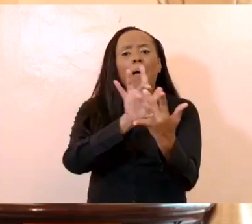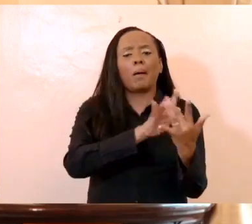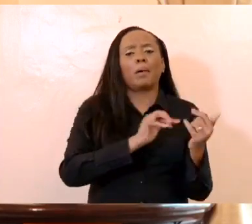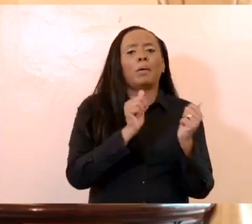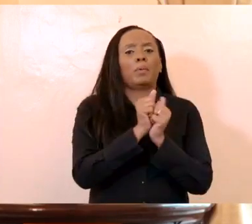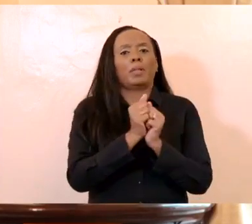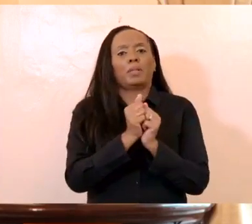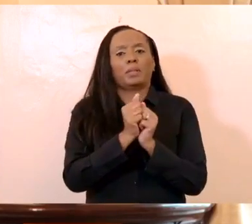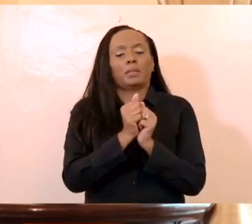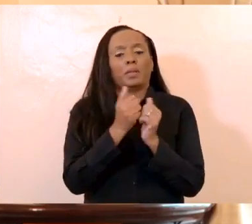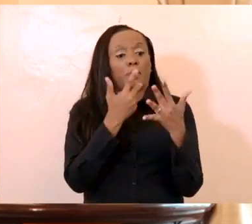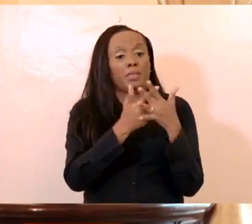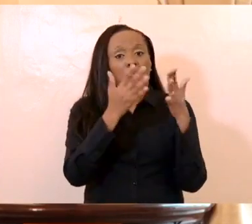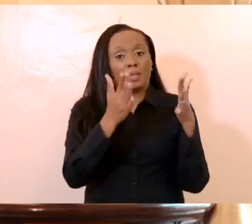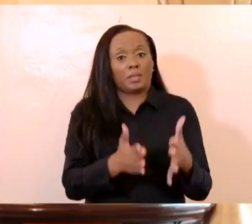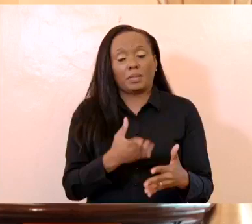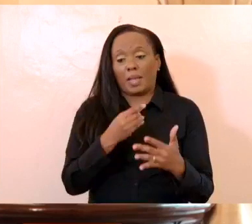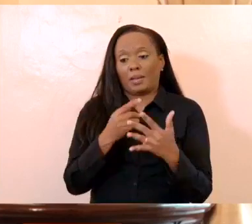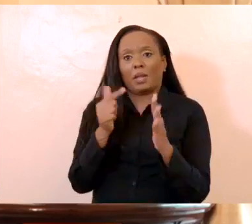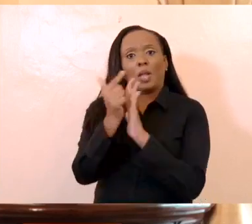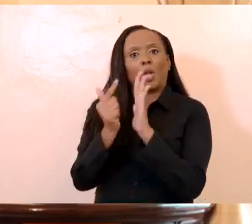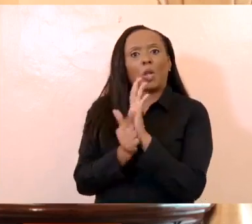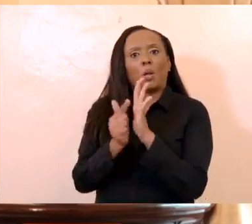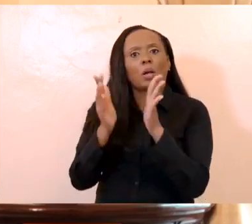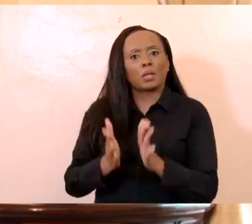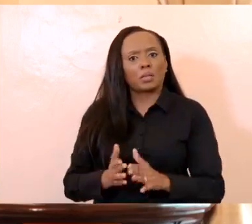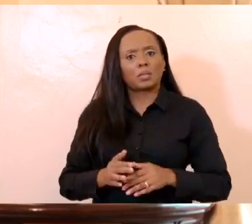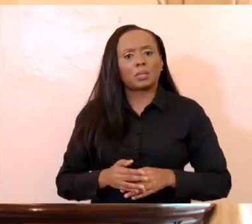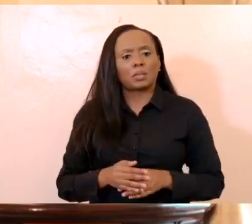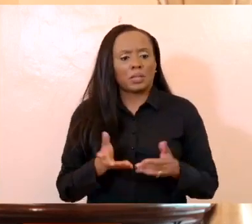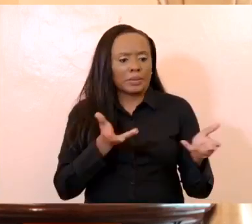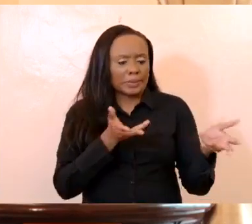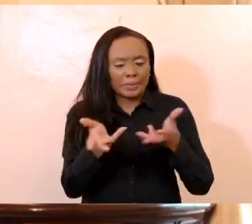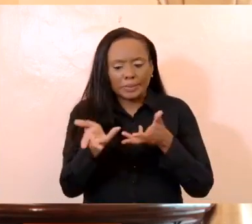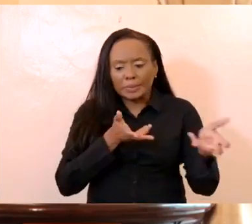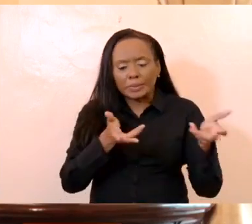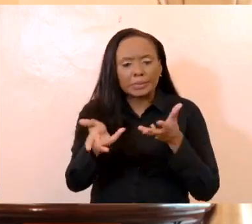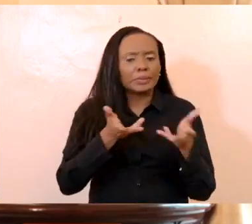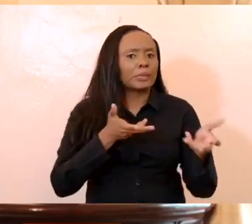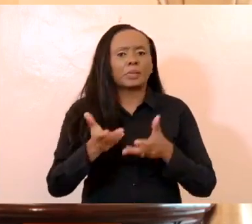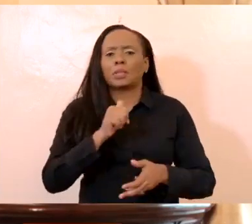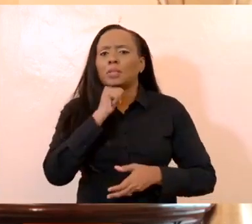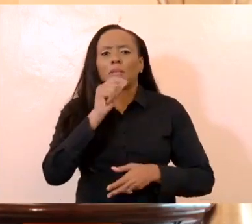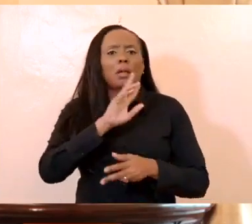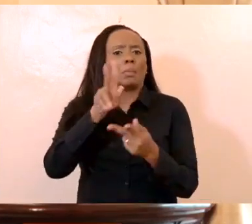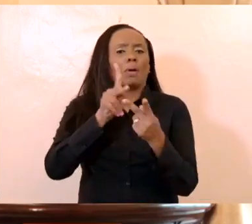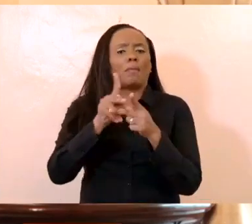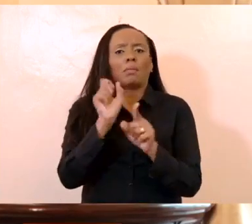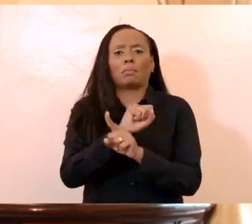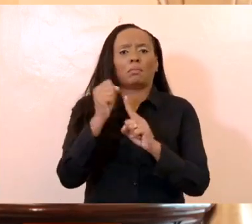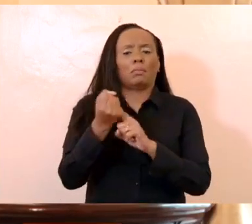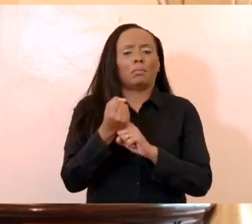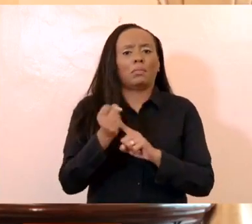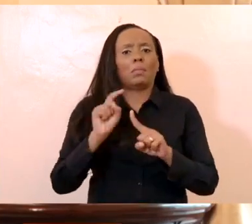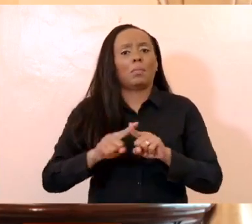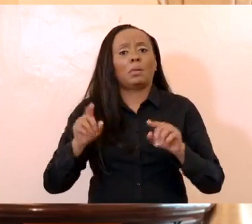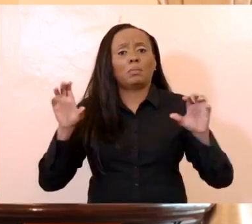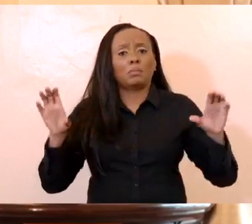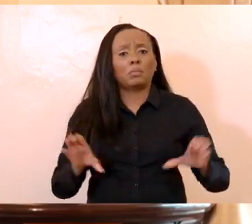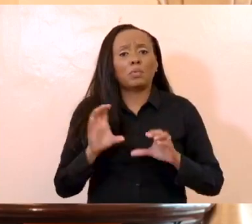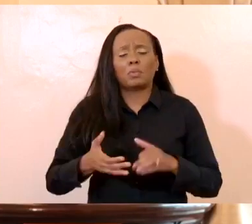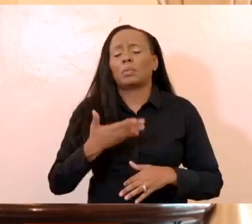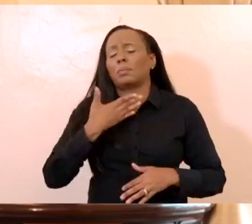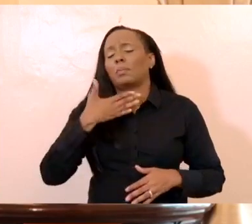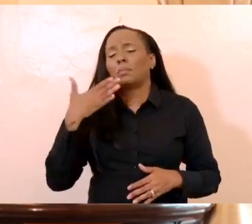their attorneys in urgent situations. The situation is not ideal, it is not fully normalized, but I can tell you that we're doing the best